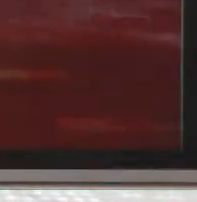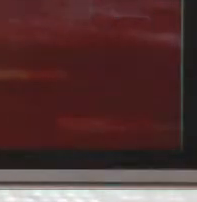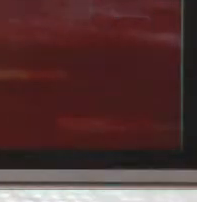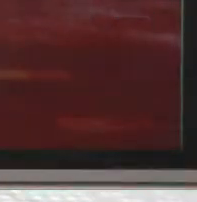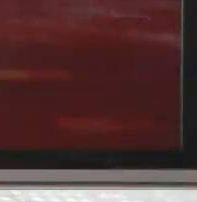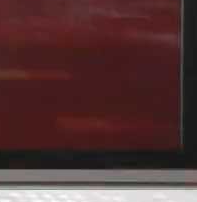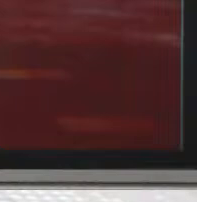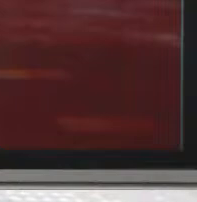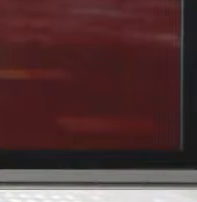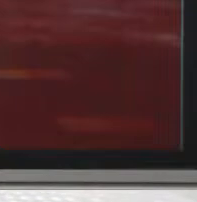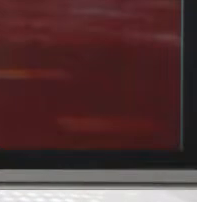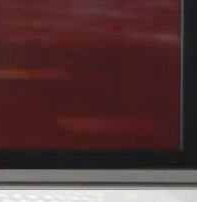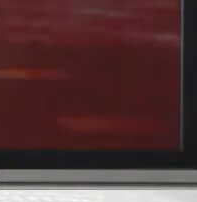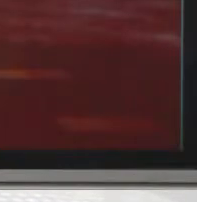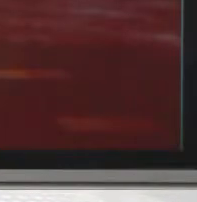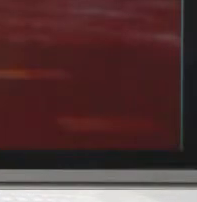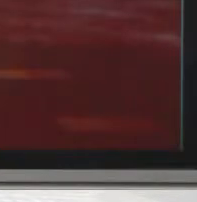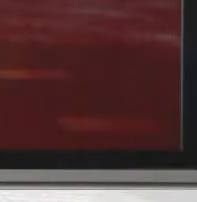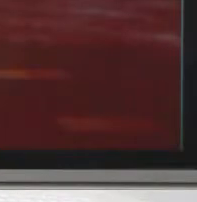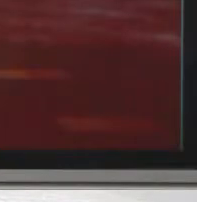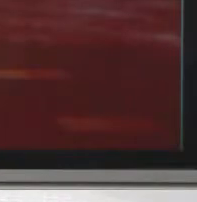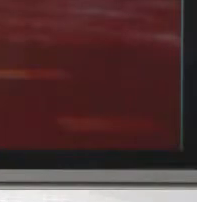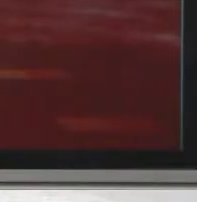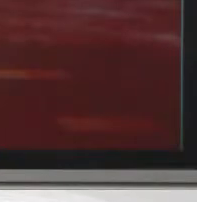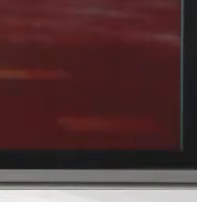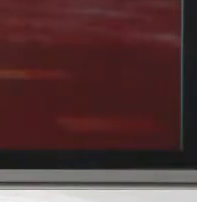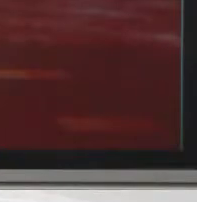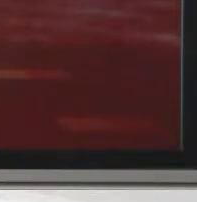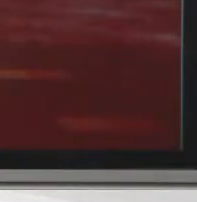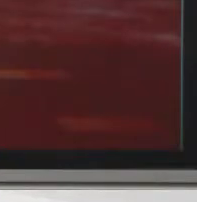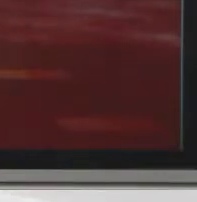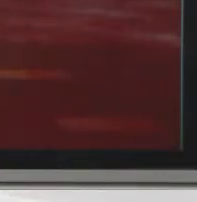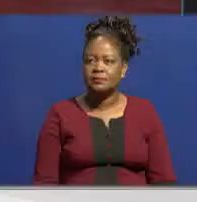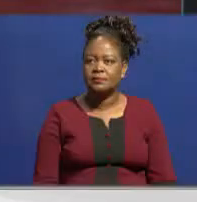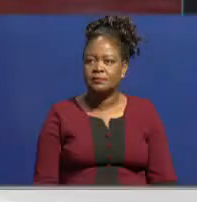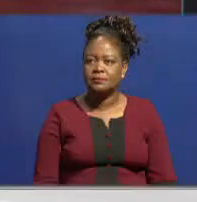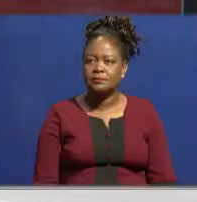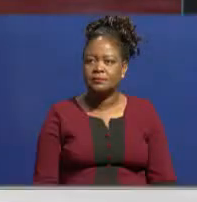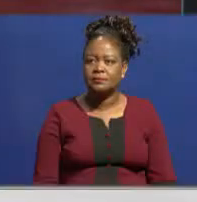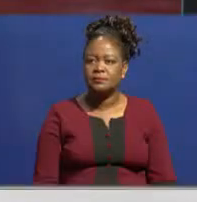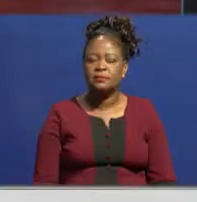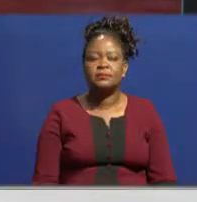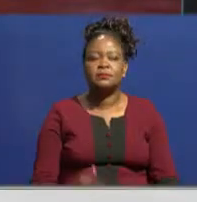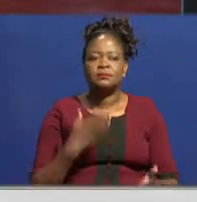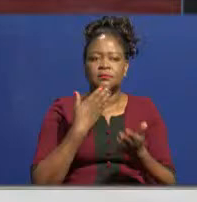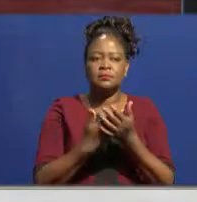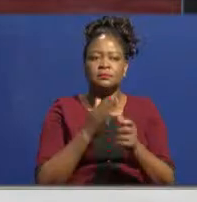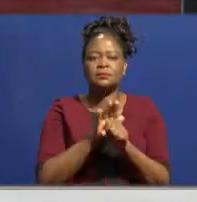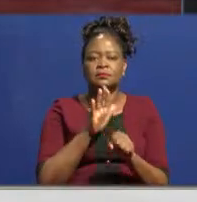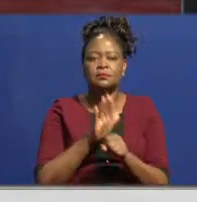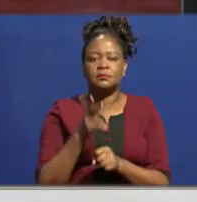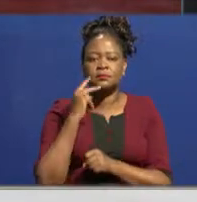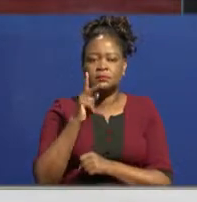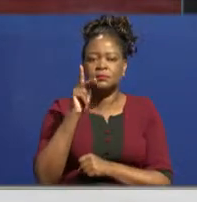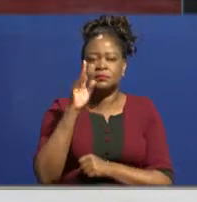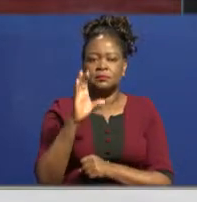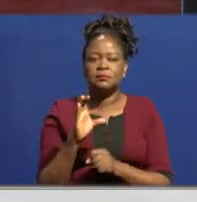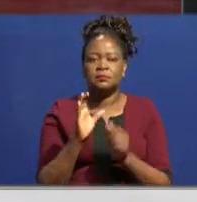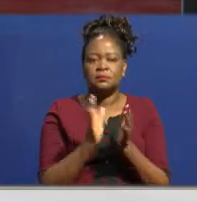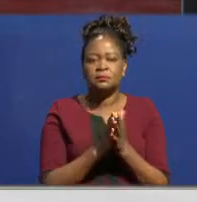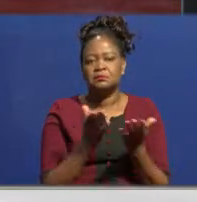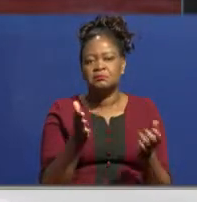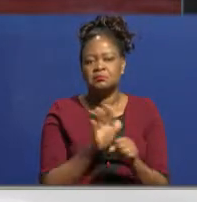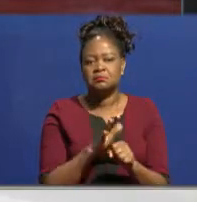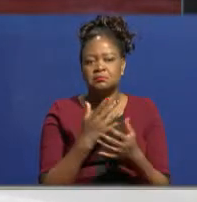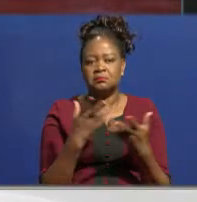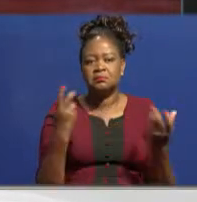Welcome back to this second hour where we are looking at the state of the nation. Indeed, thank you so much for keeping it KBC. And a number of